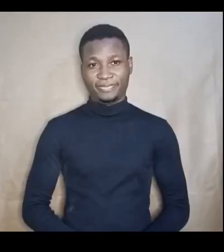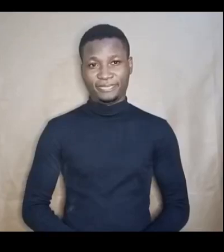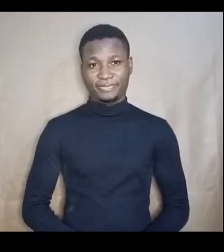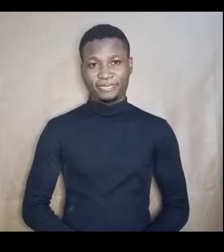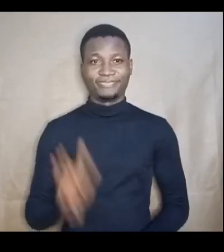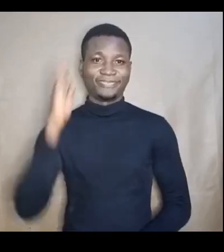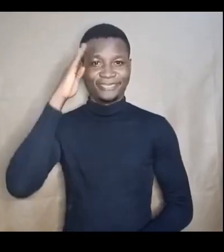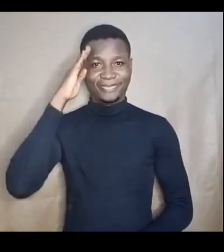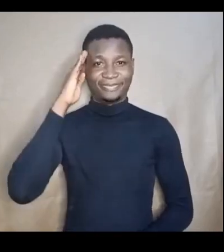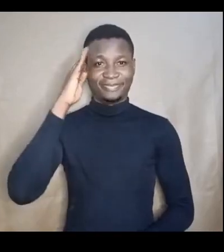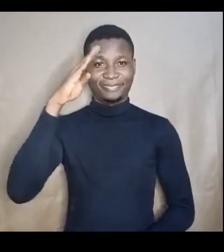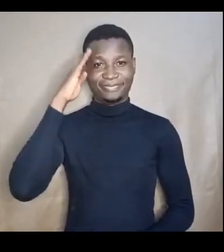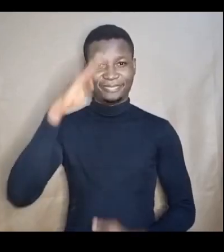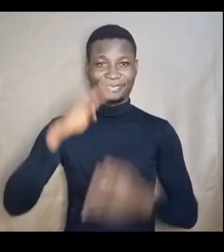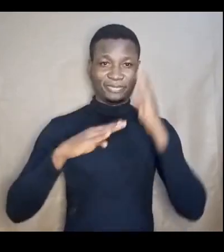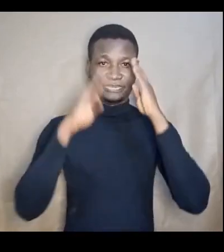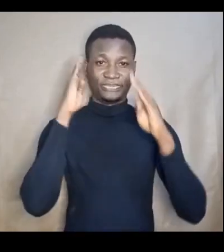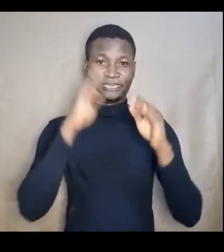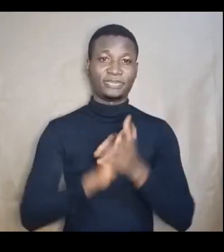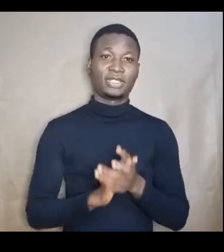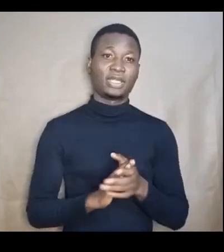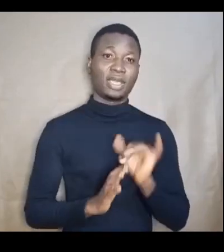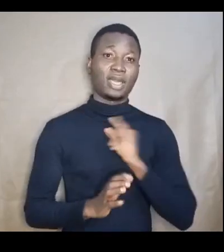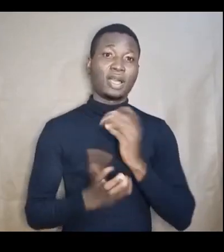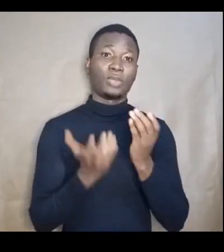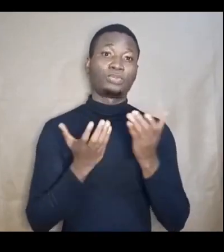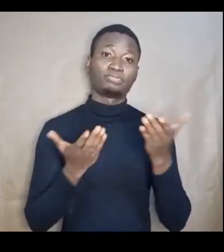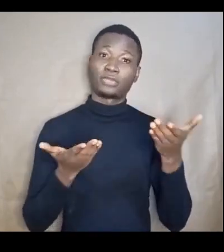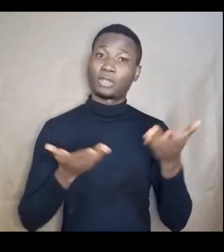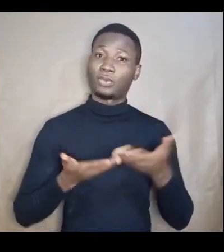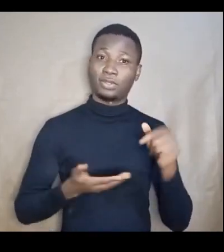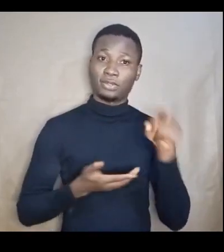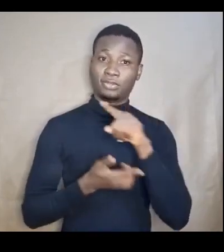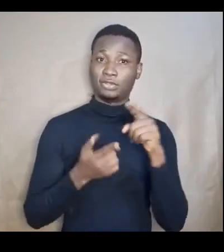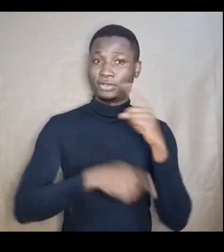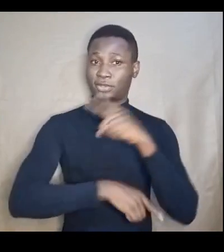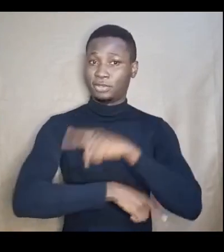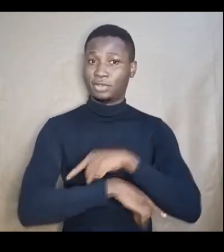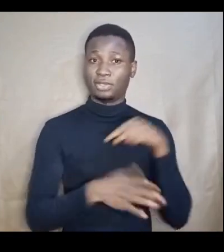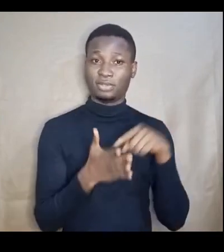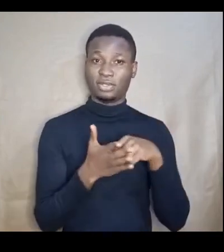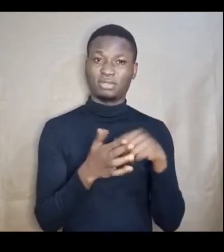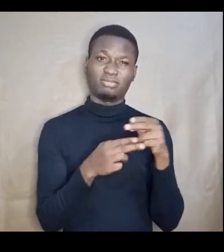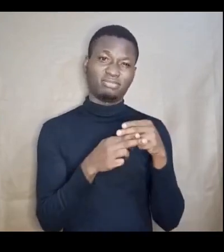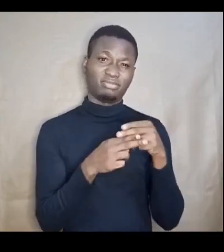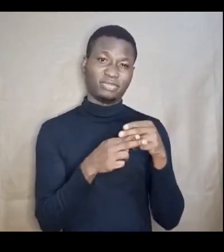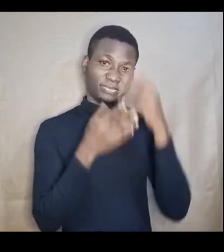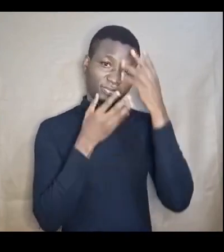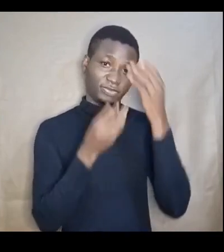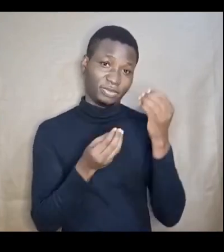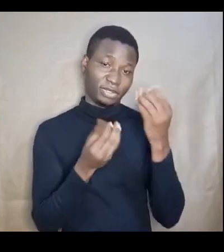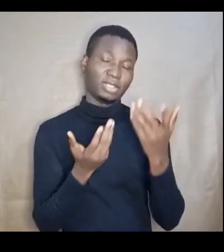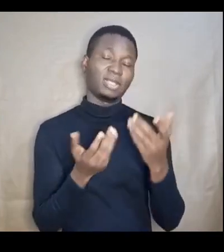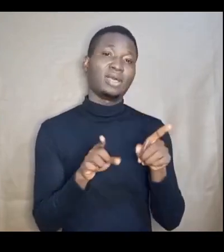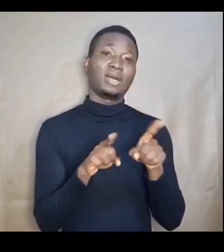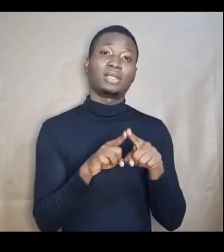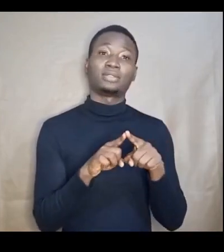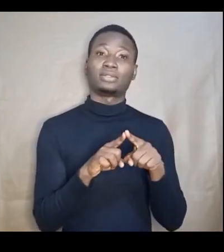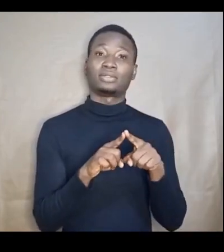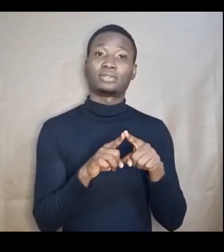Well, ladies and gentlemen, I want to welcome you to today. This is a briefing as a follow-up to what has gone on